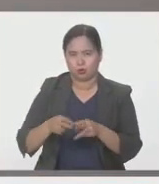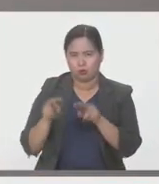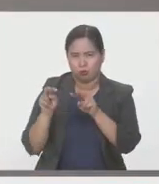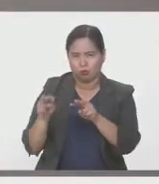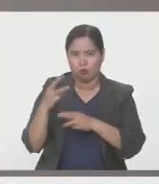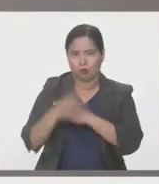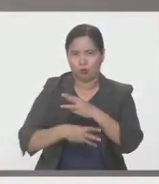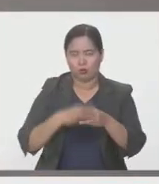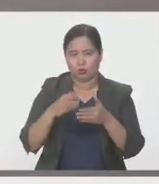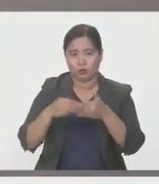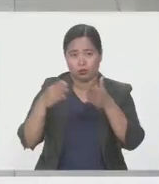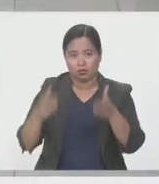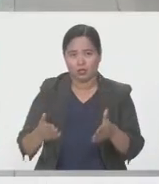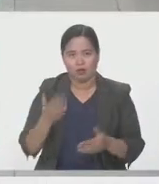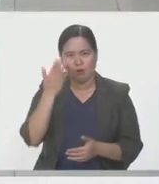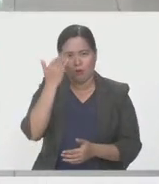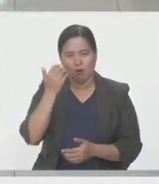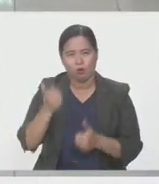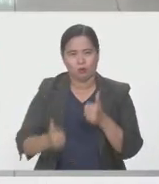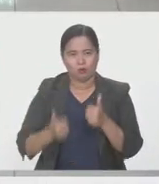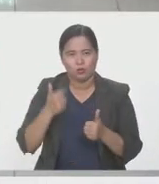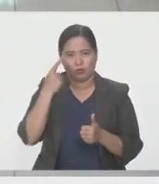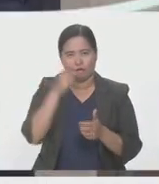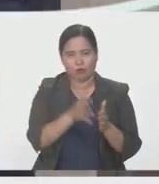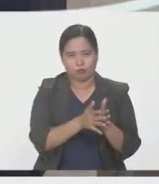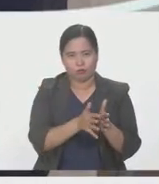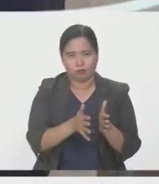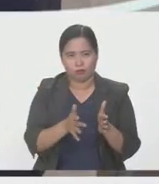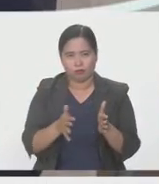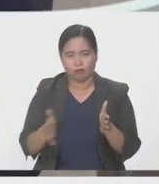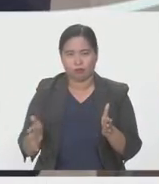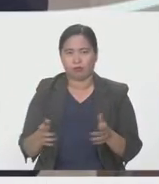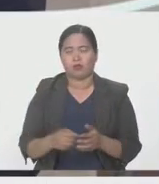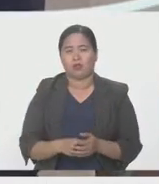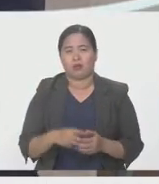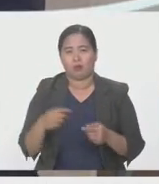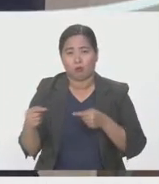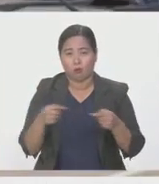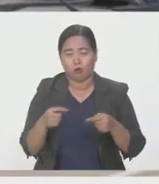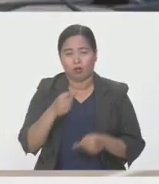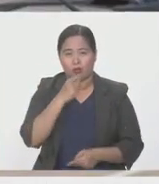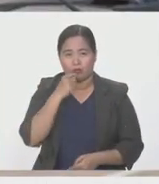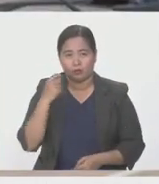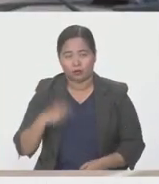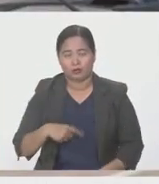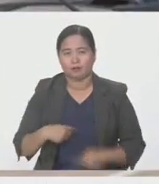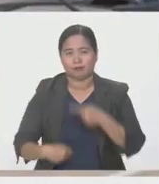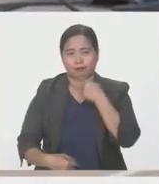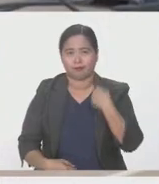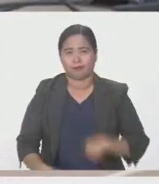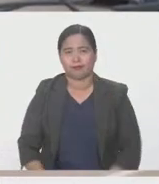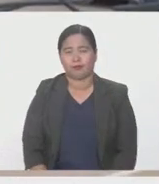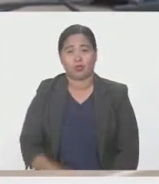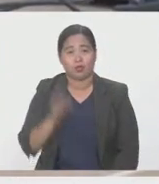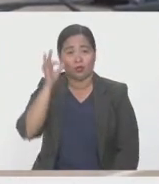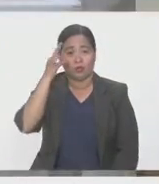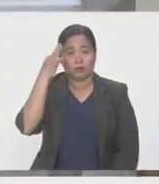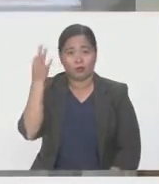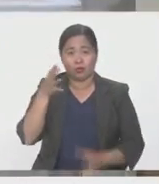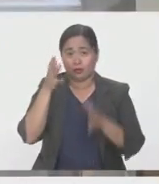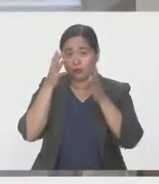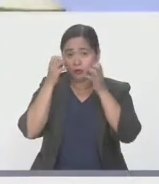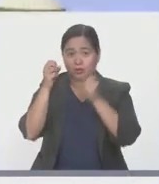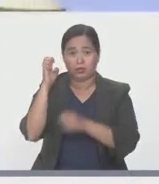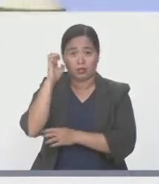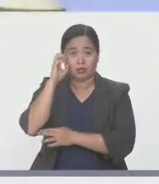by world leaders, as this will determine the landscape of the conflict between Moscow and Kyiv. French President Emmanuel Macron